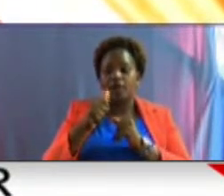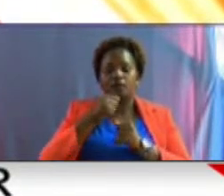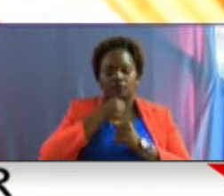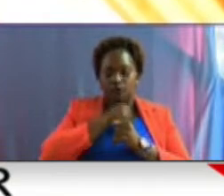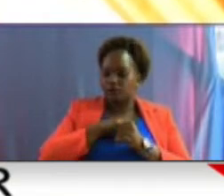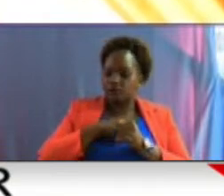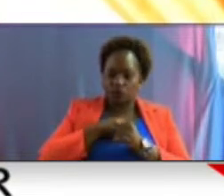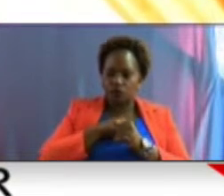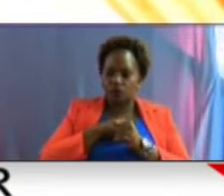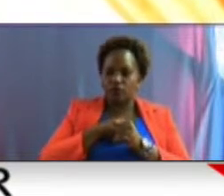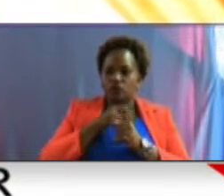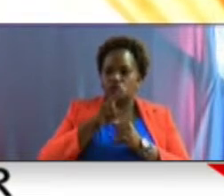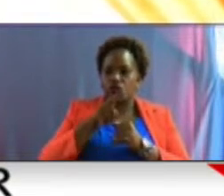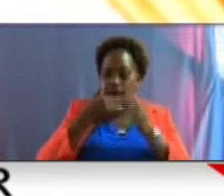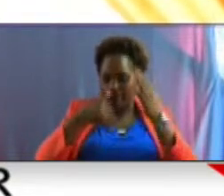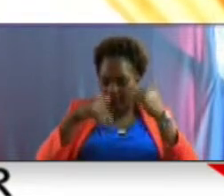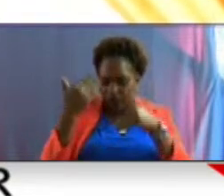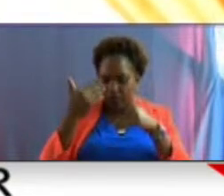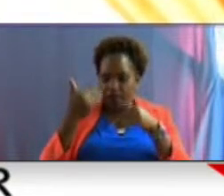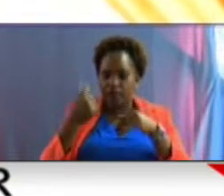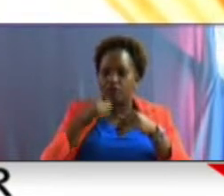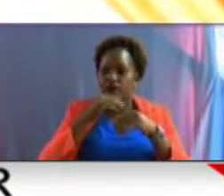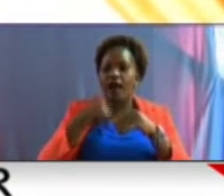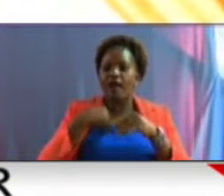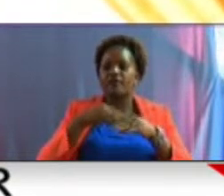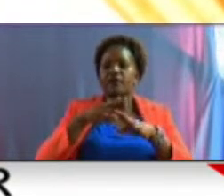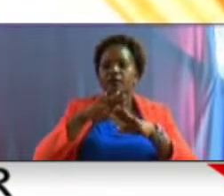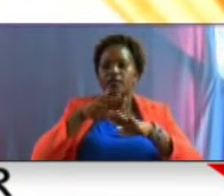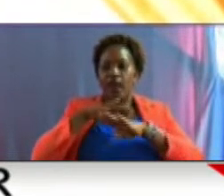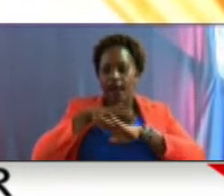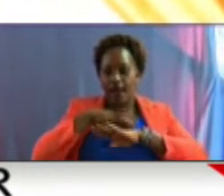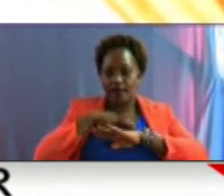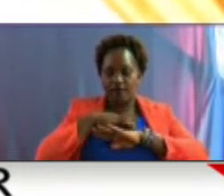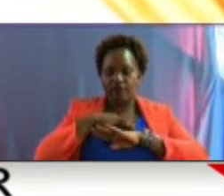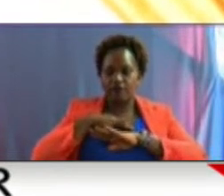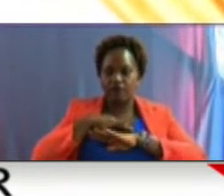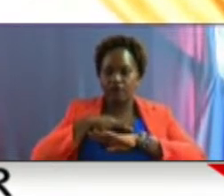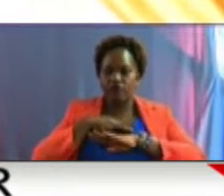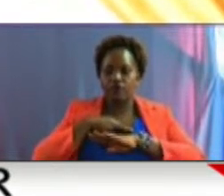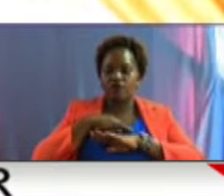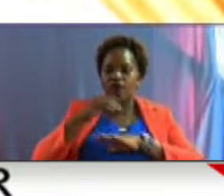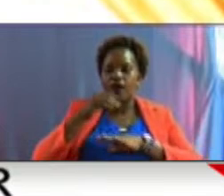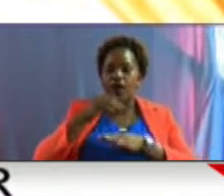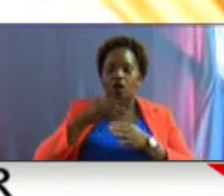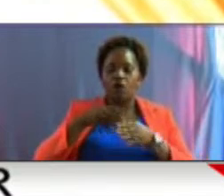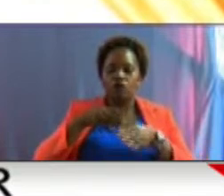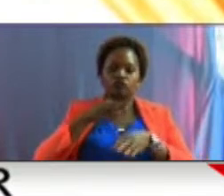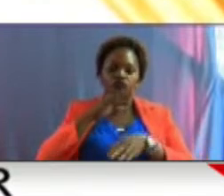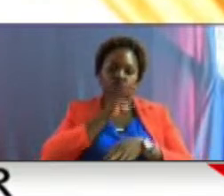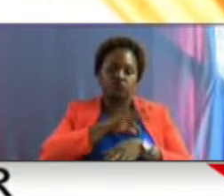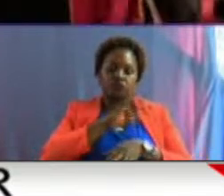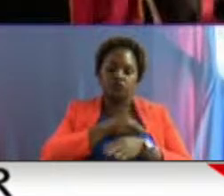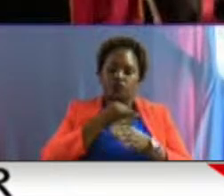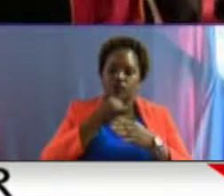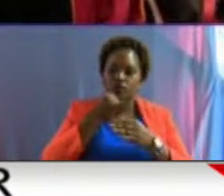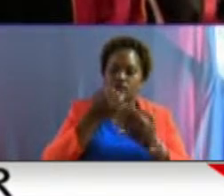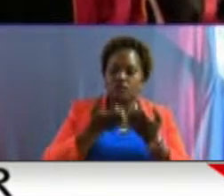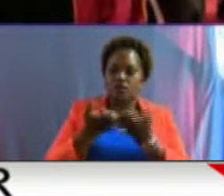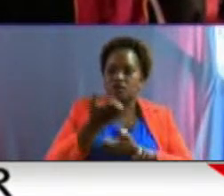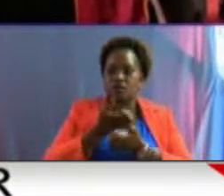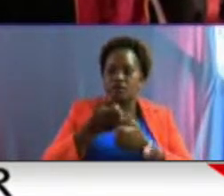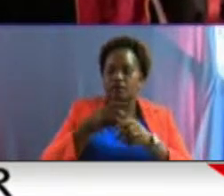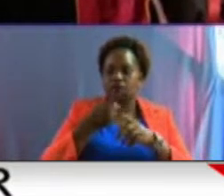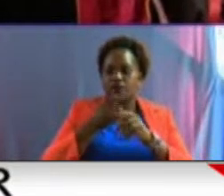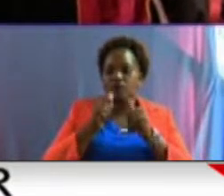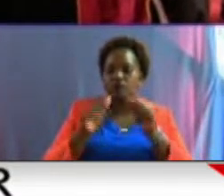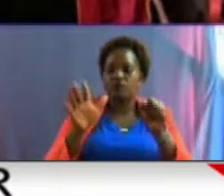Unfortunately, too, our university does not have adequate sources of income apart from the exchequer to